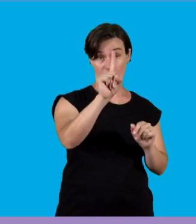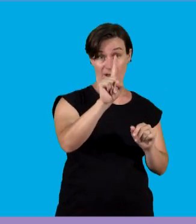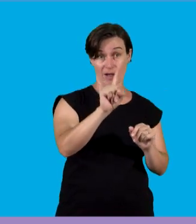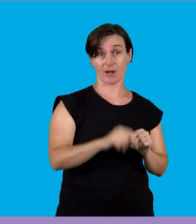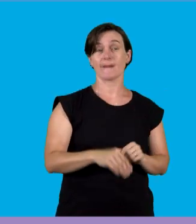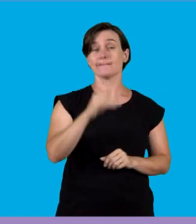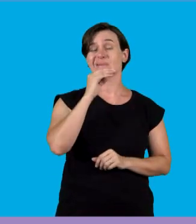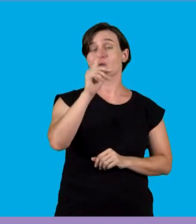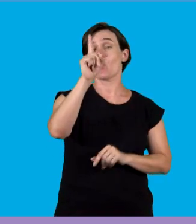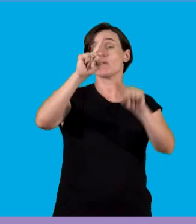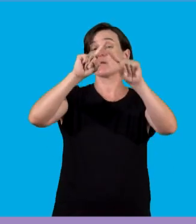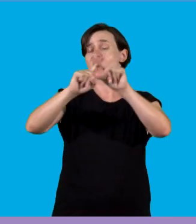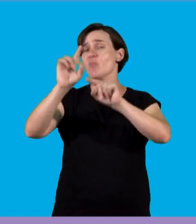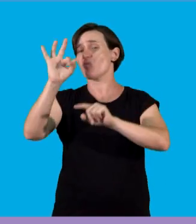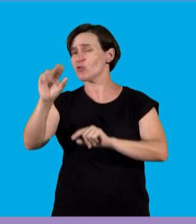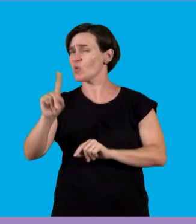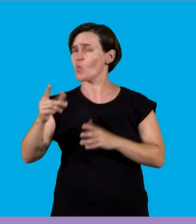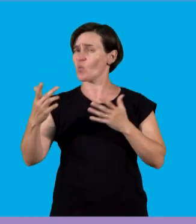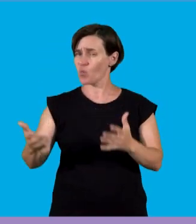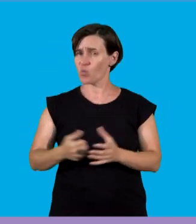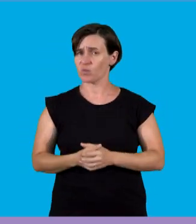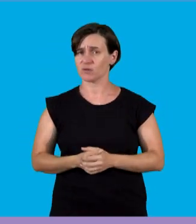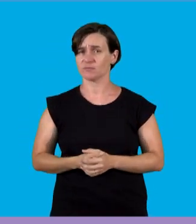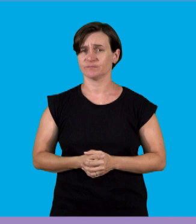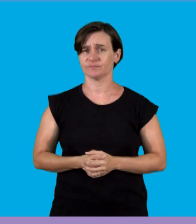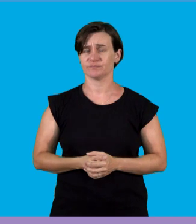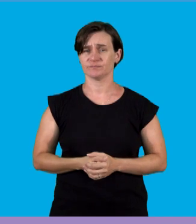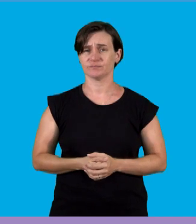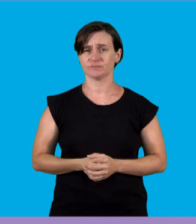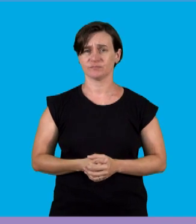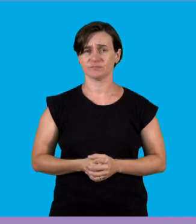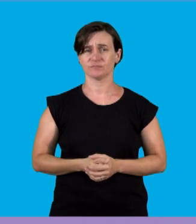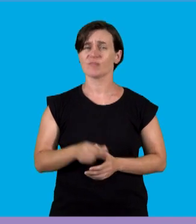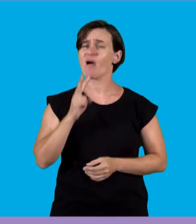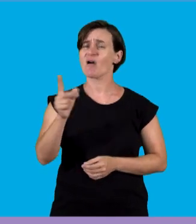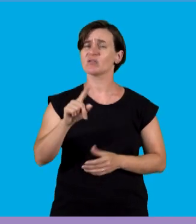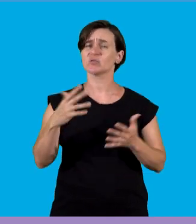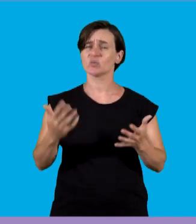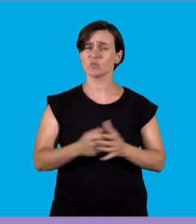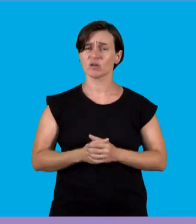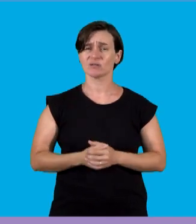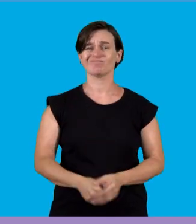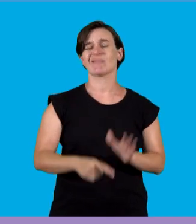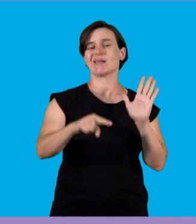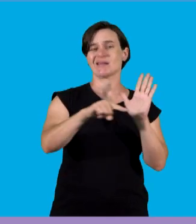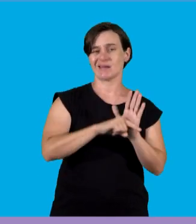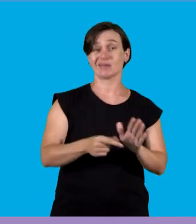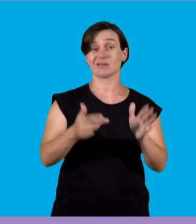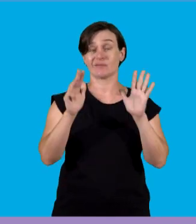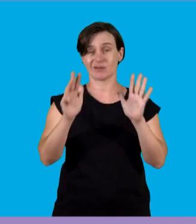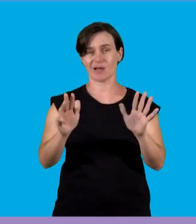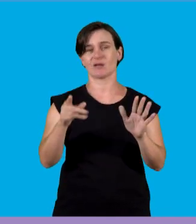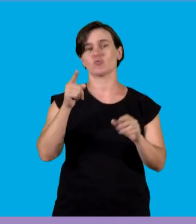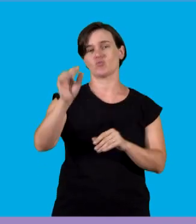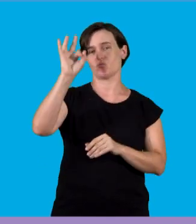negative 9 and we have exponent 1 multiplied by the exponent 3. What is our answer going to be?